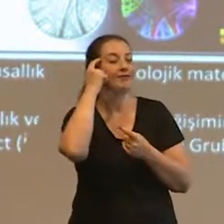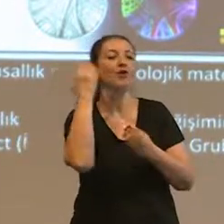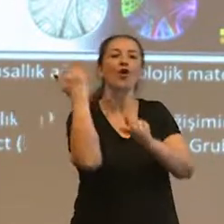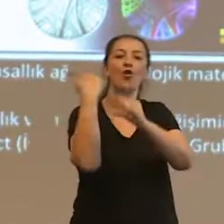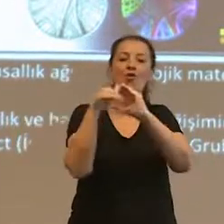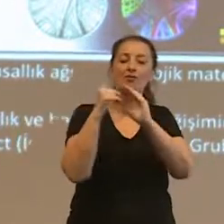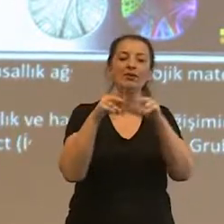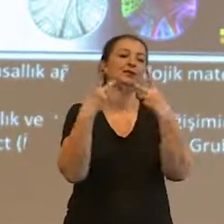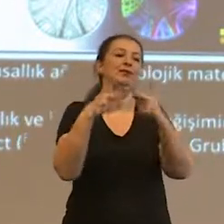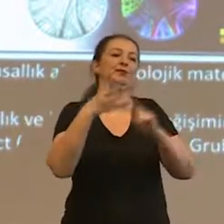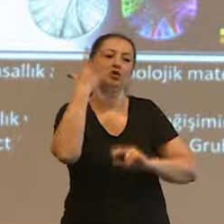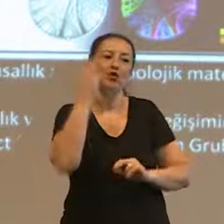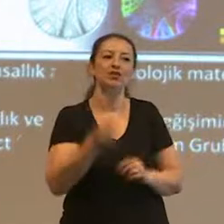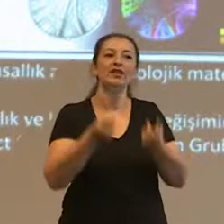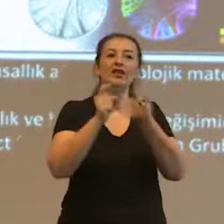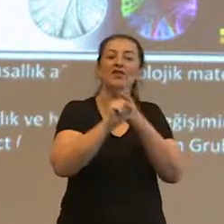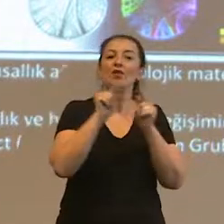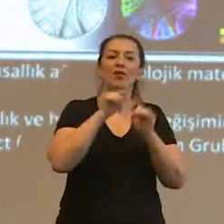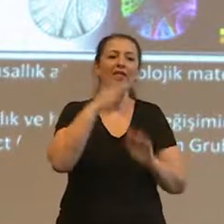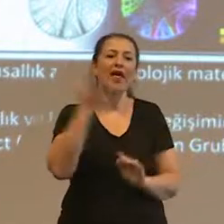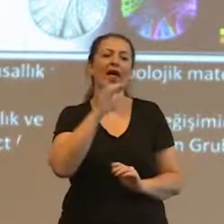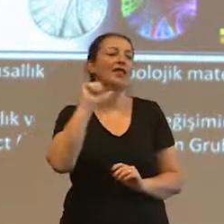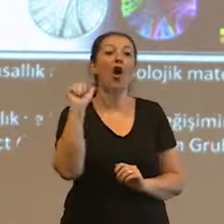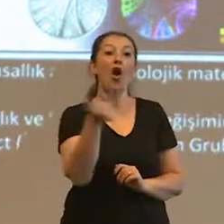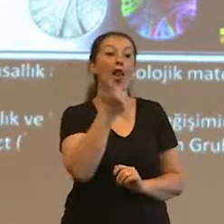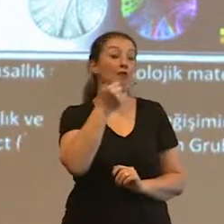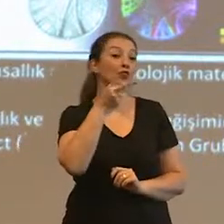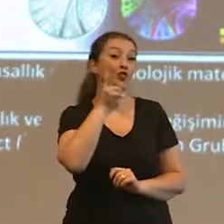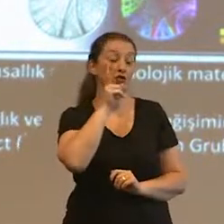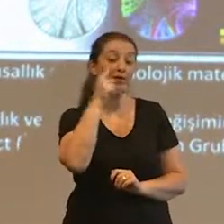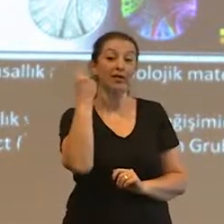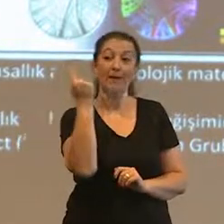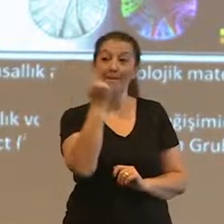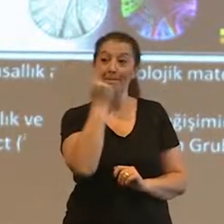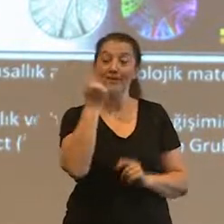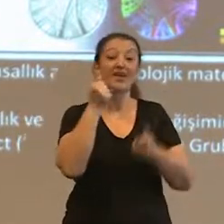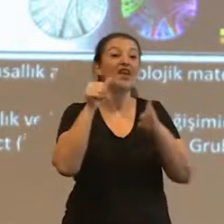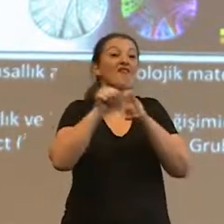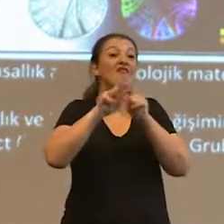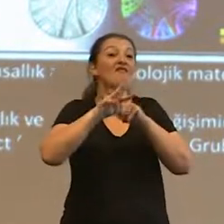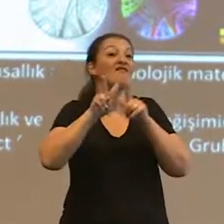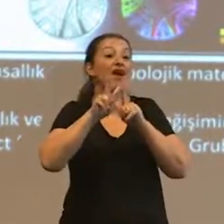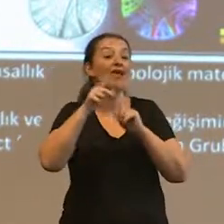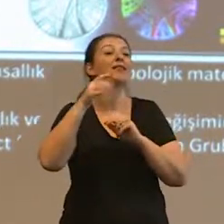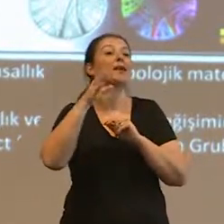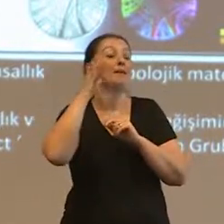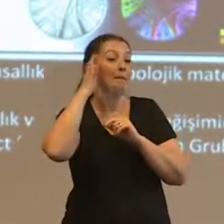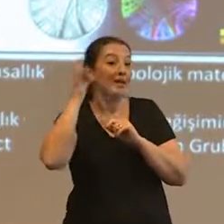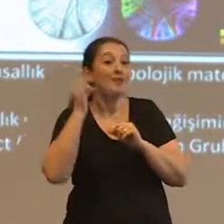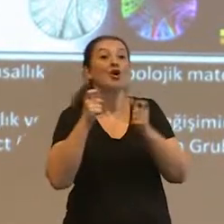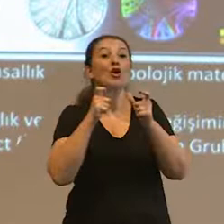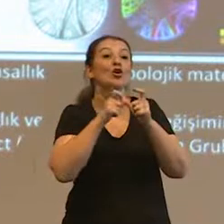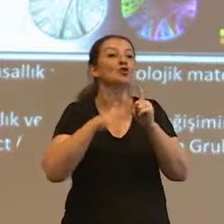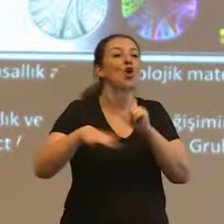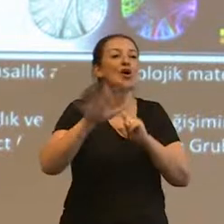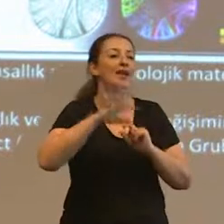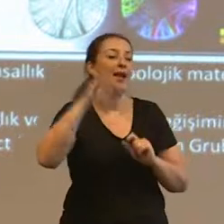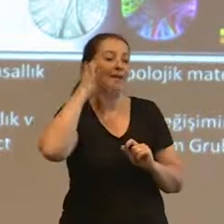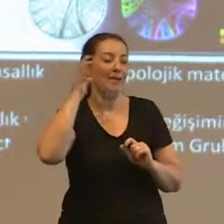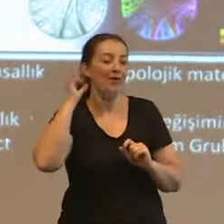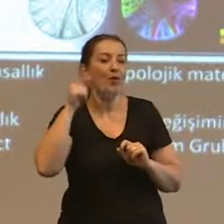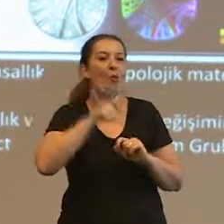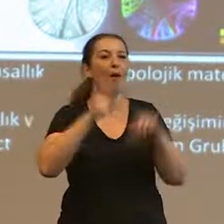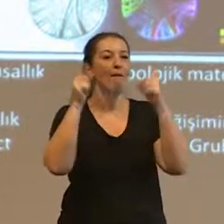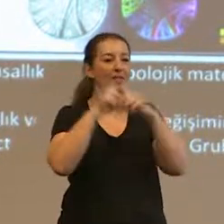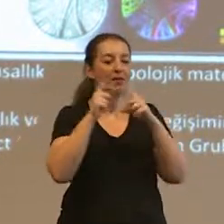methodologies and use them to interpret new fields for instance social